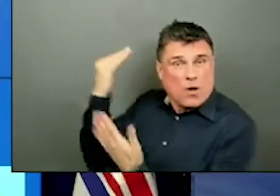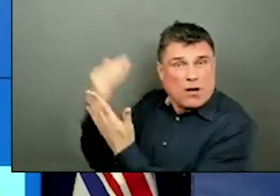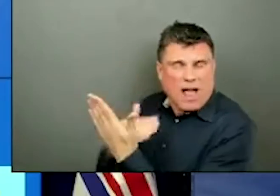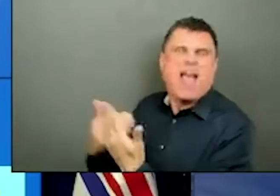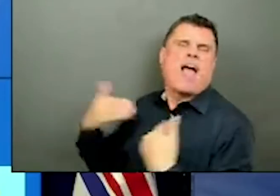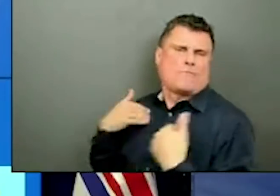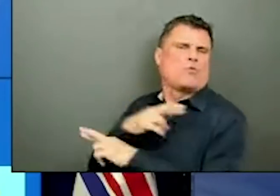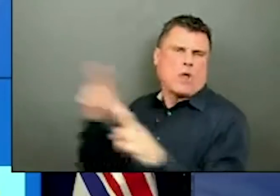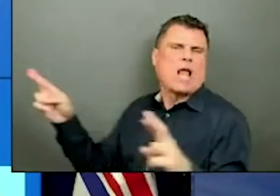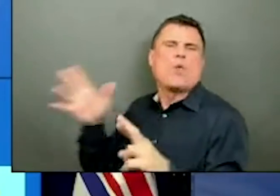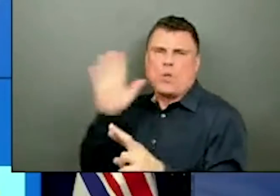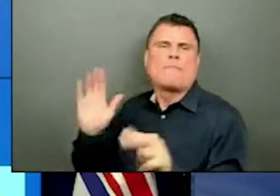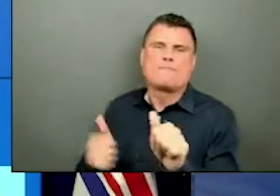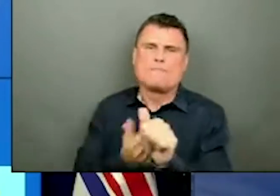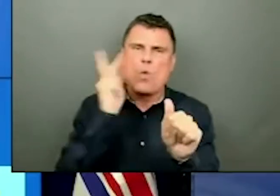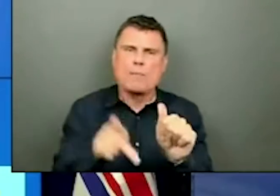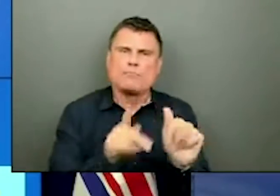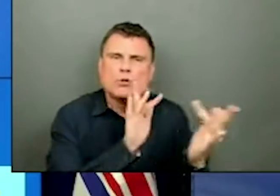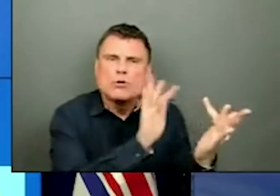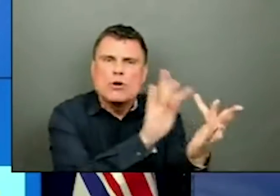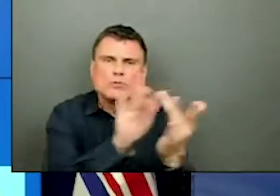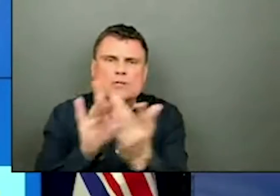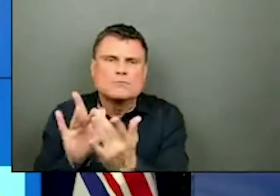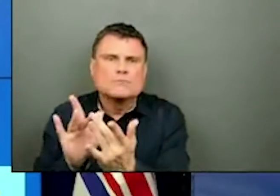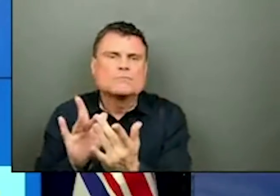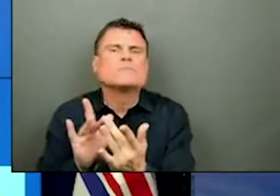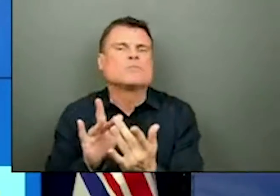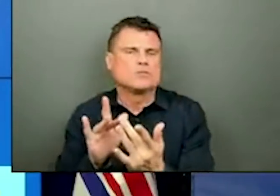to 100% to support businesses in BC.